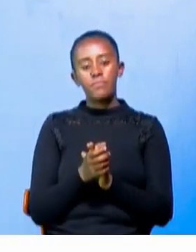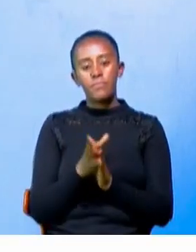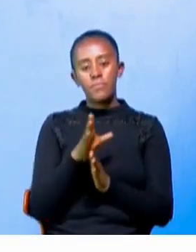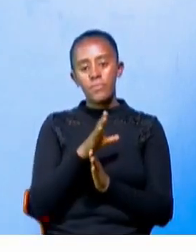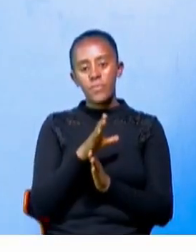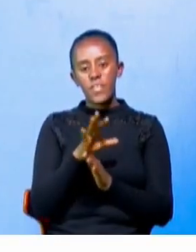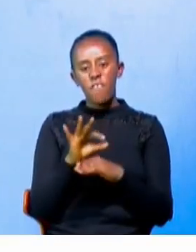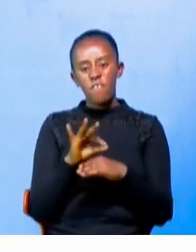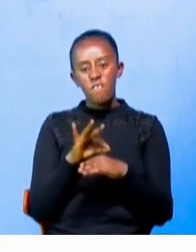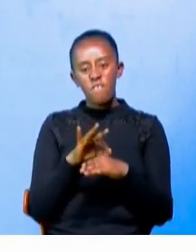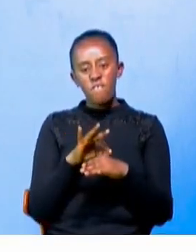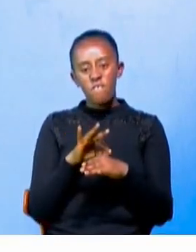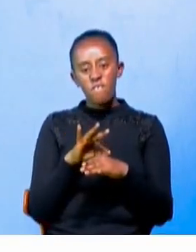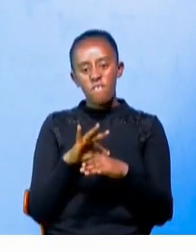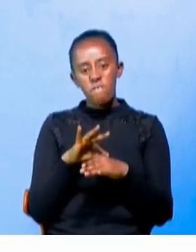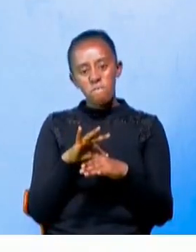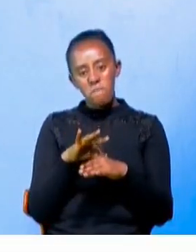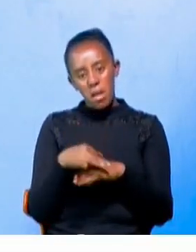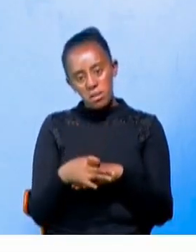infected